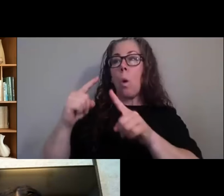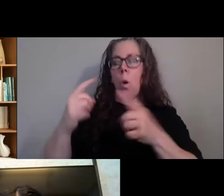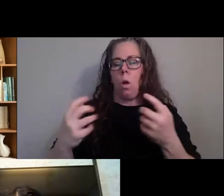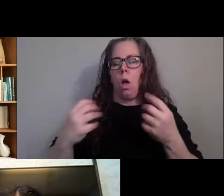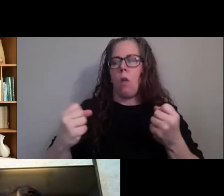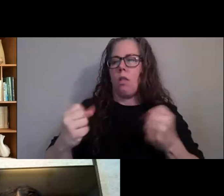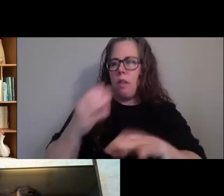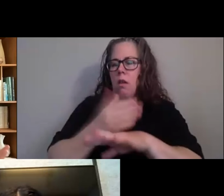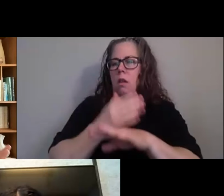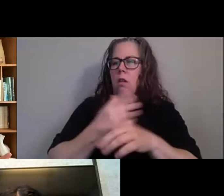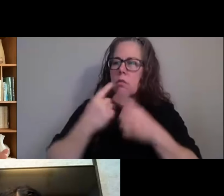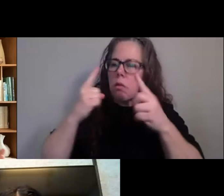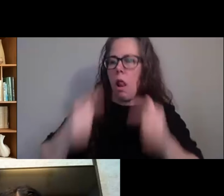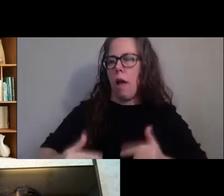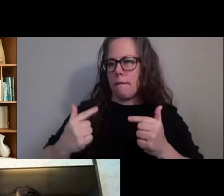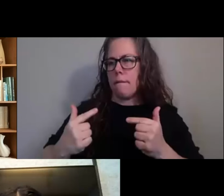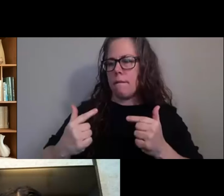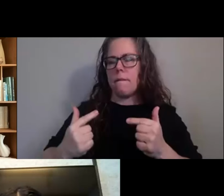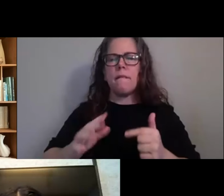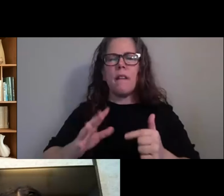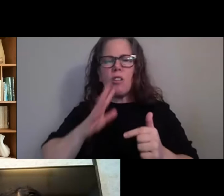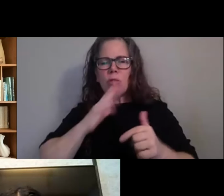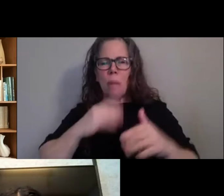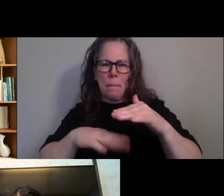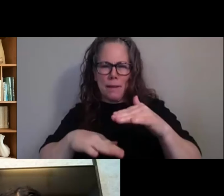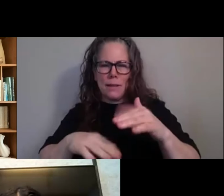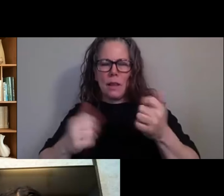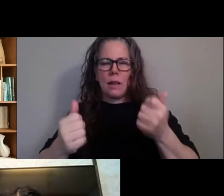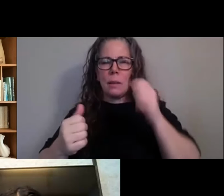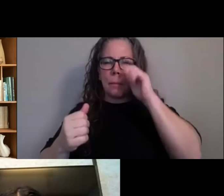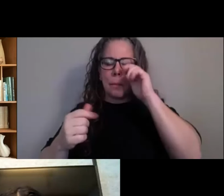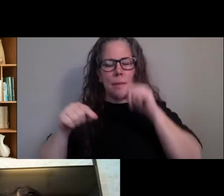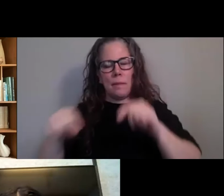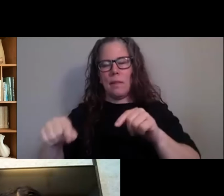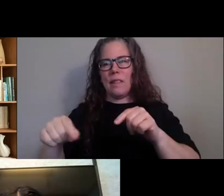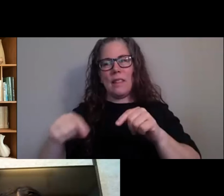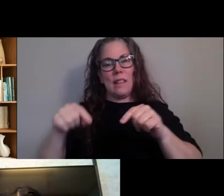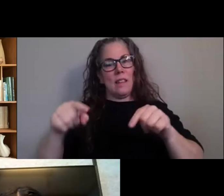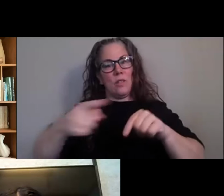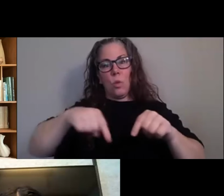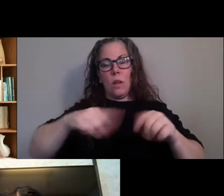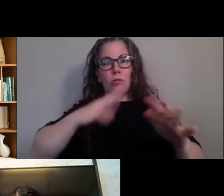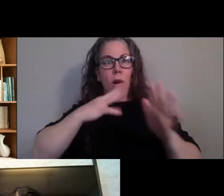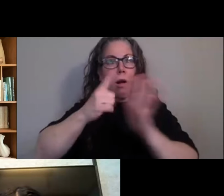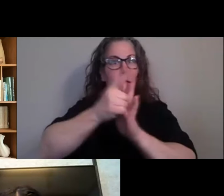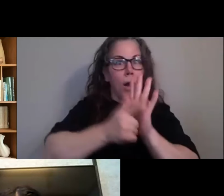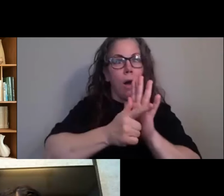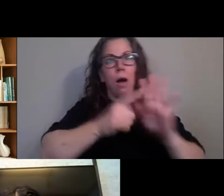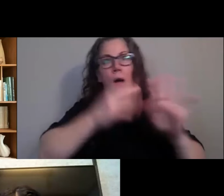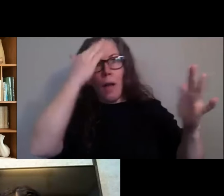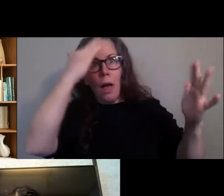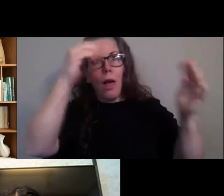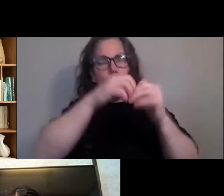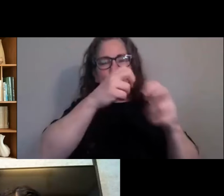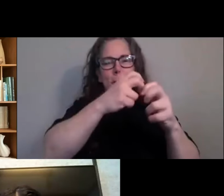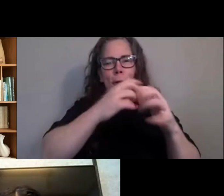And sometimes, even though that sounds really basic, because that isn't what we say every day, we're uncomfortable. And then we're going to a legislator.